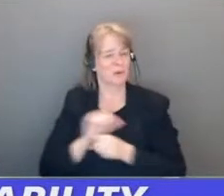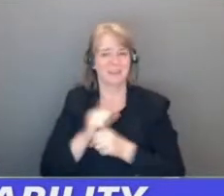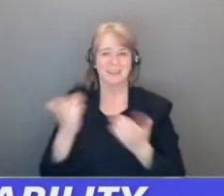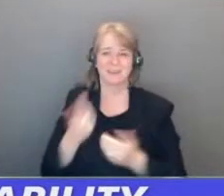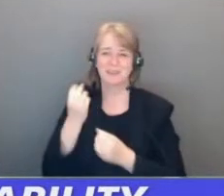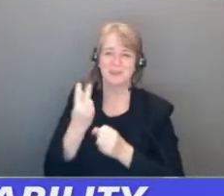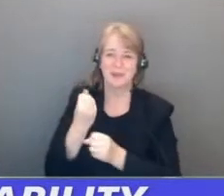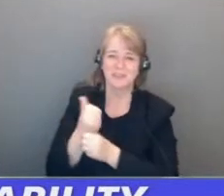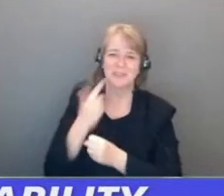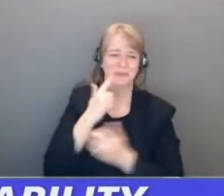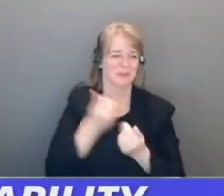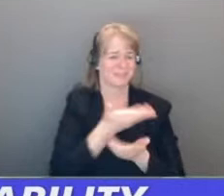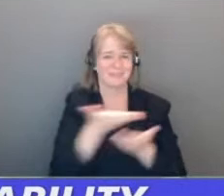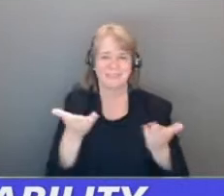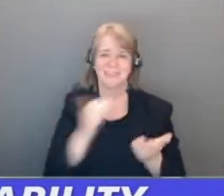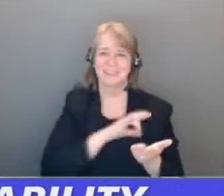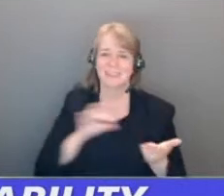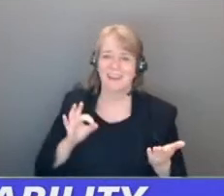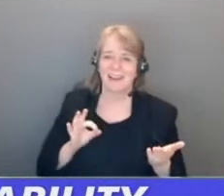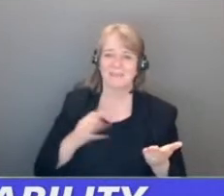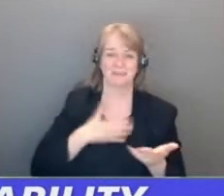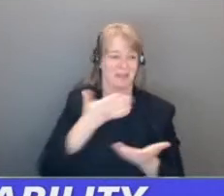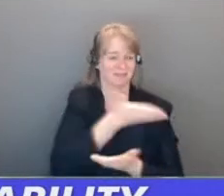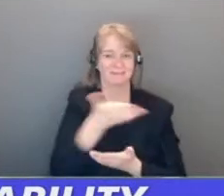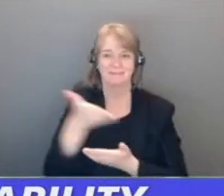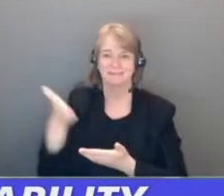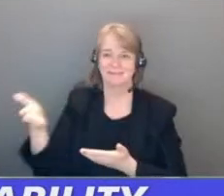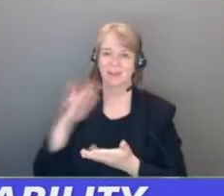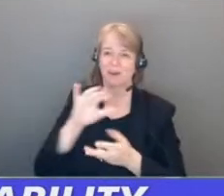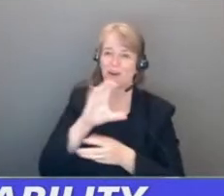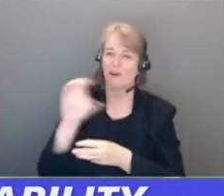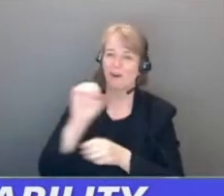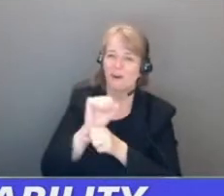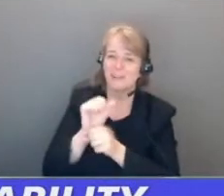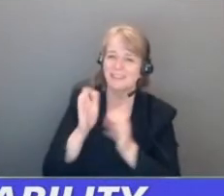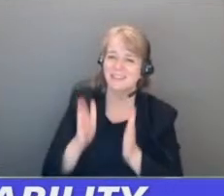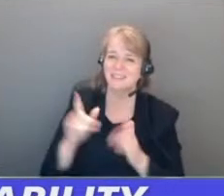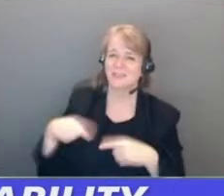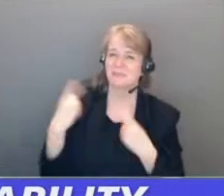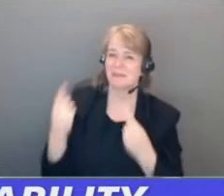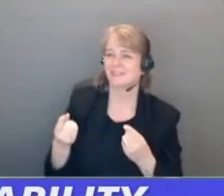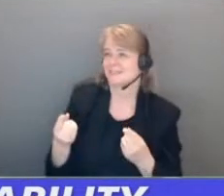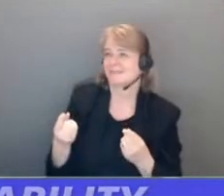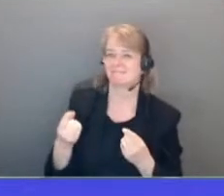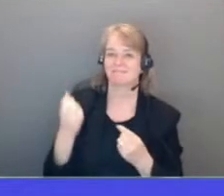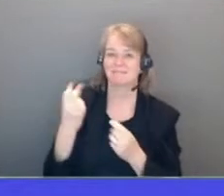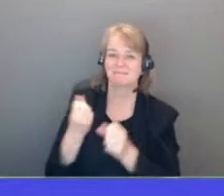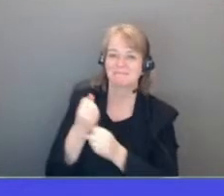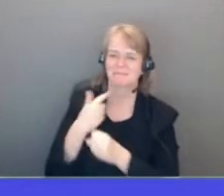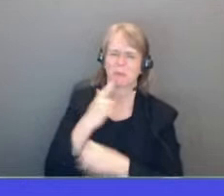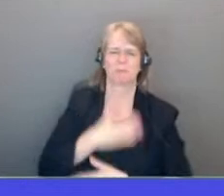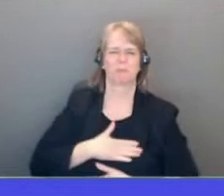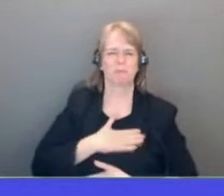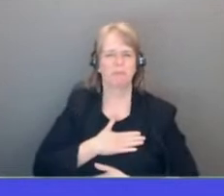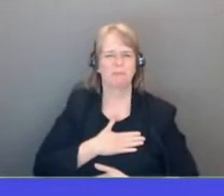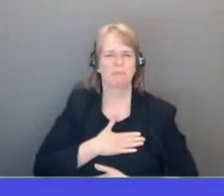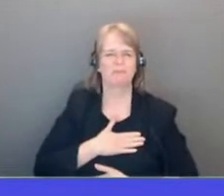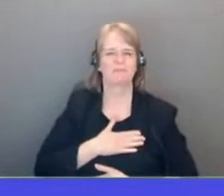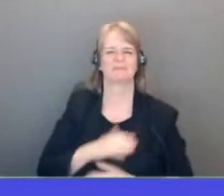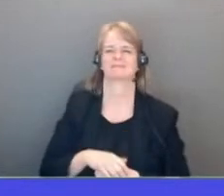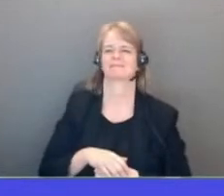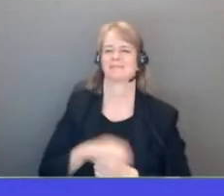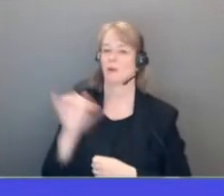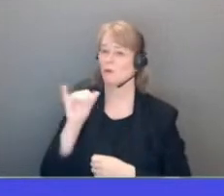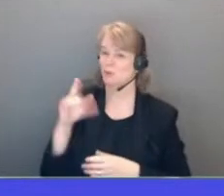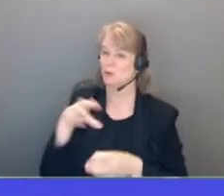and my colleagues over the last 12 years. And then I include, of course, my